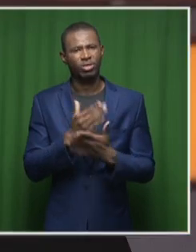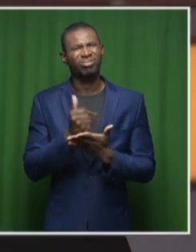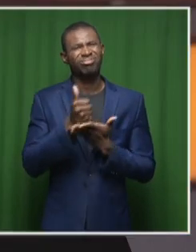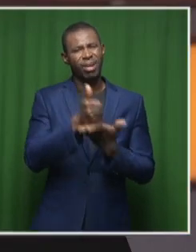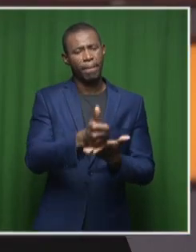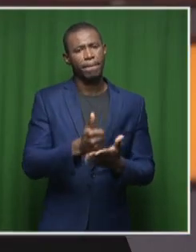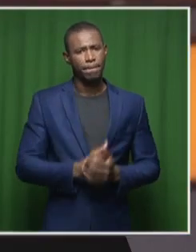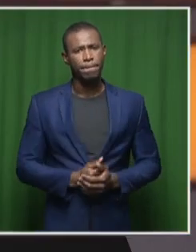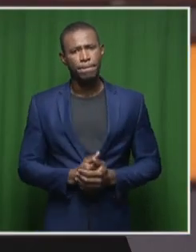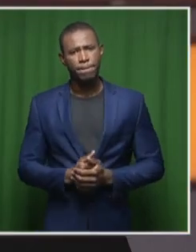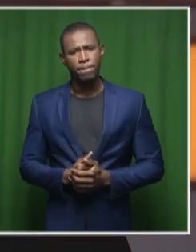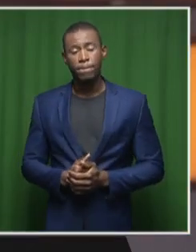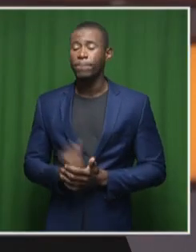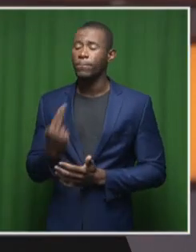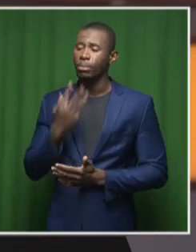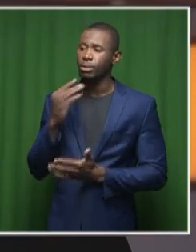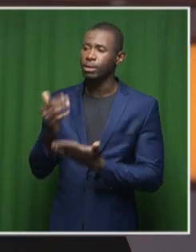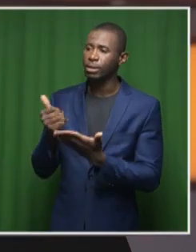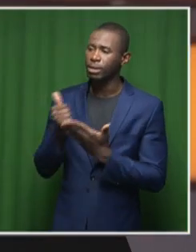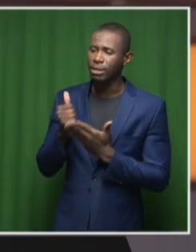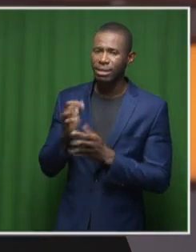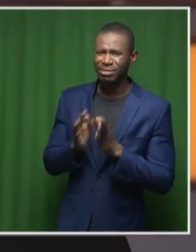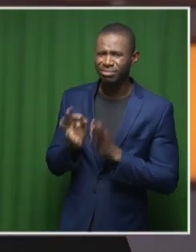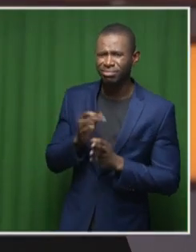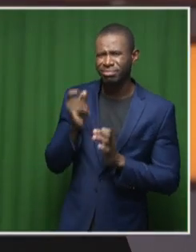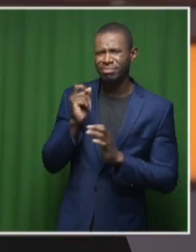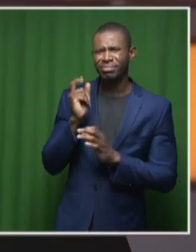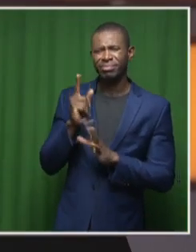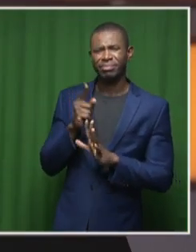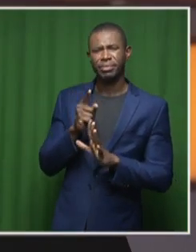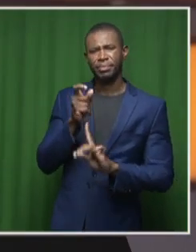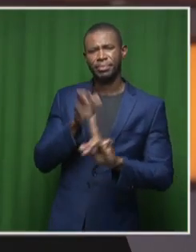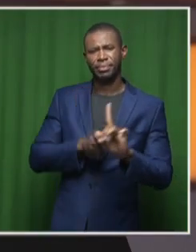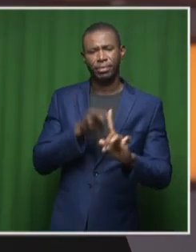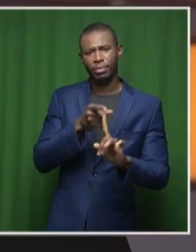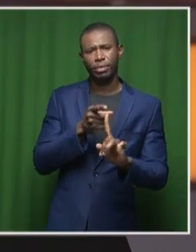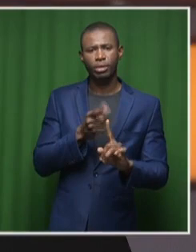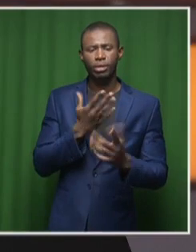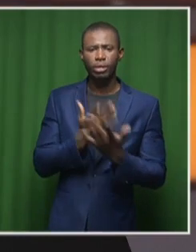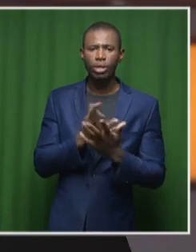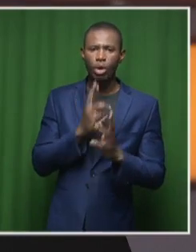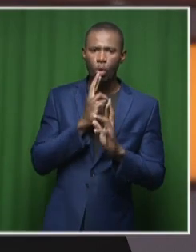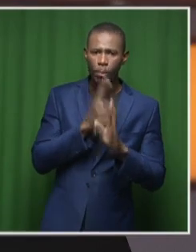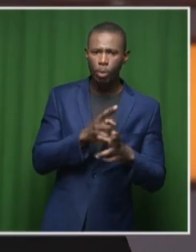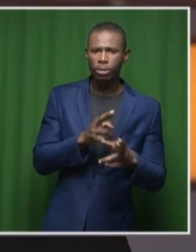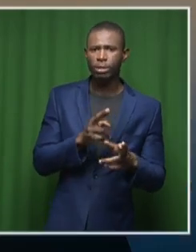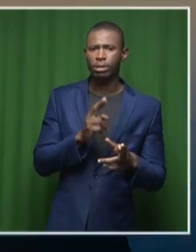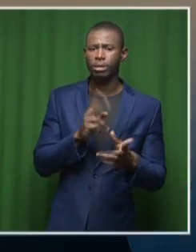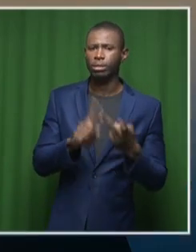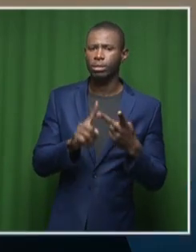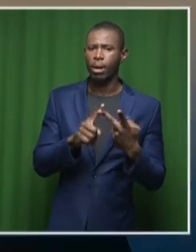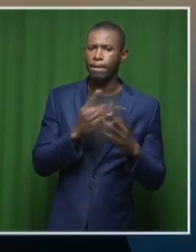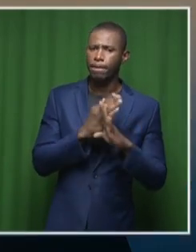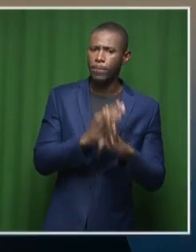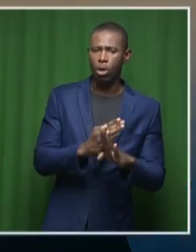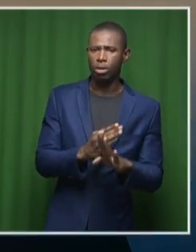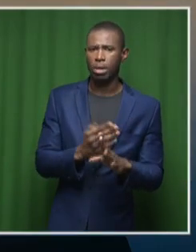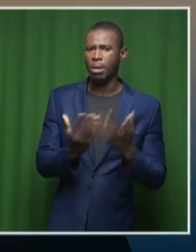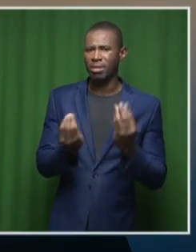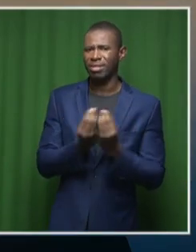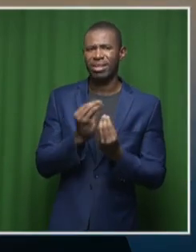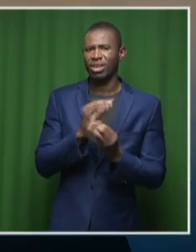well. Walk us through the process of reporting and blocking users of content that's deemed inappropriate.